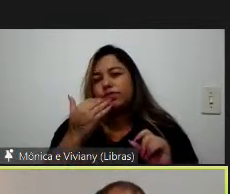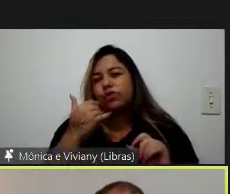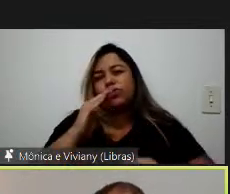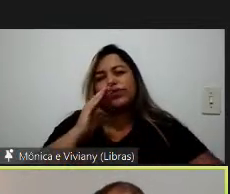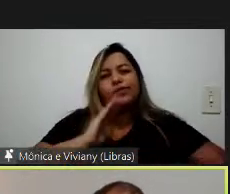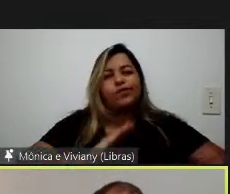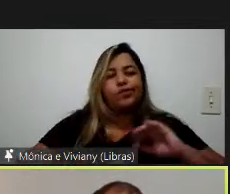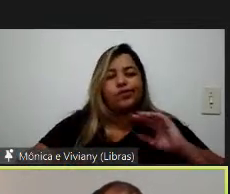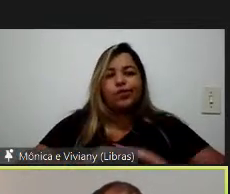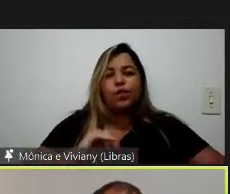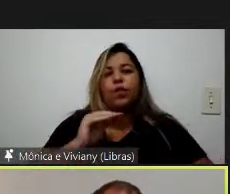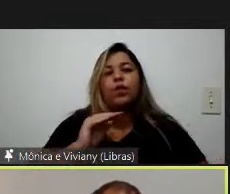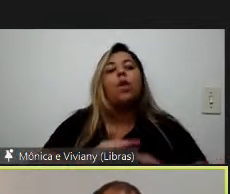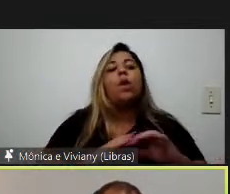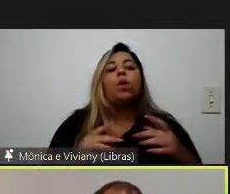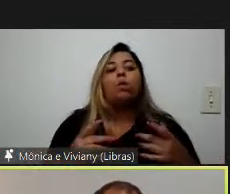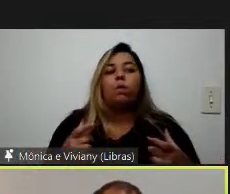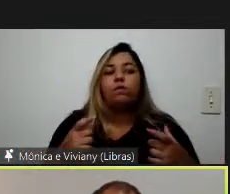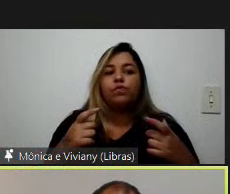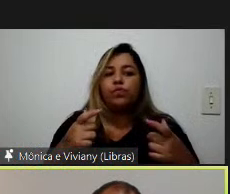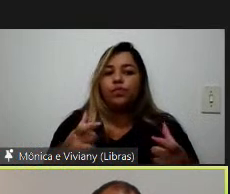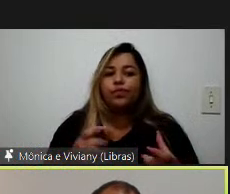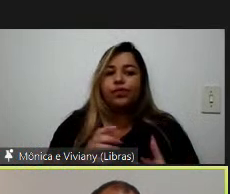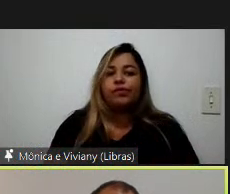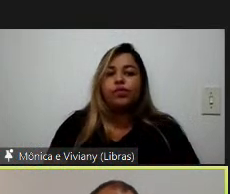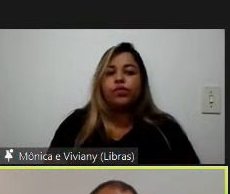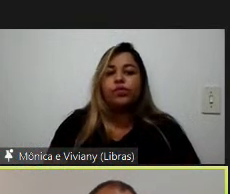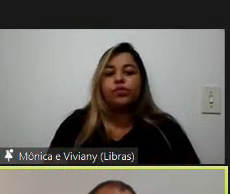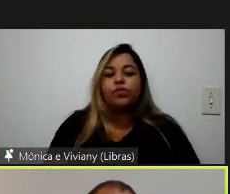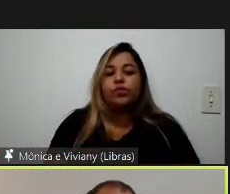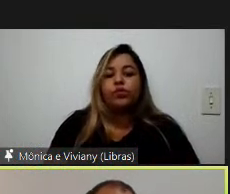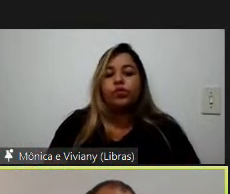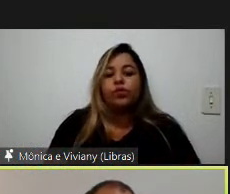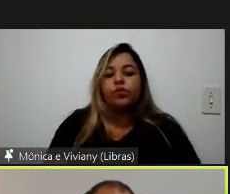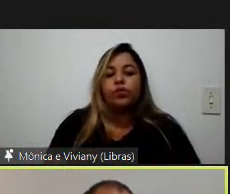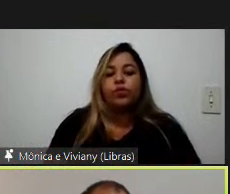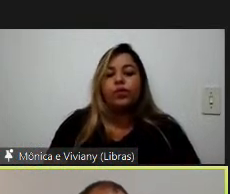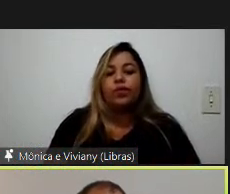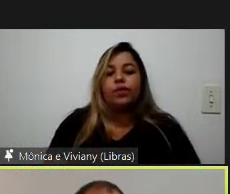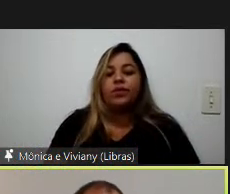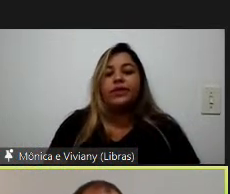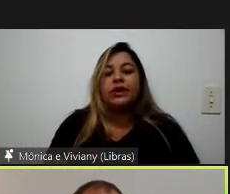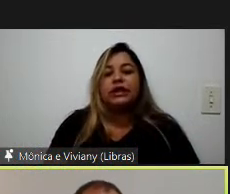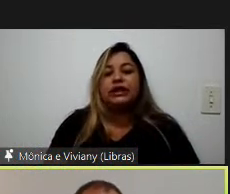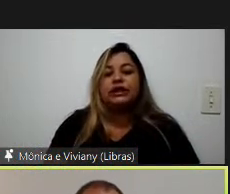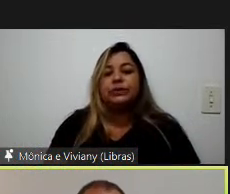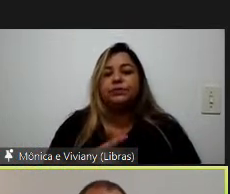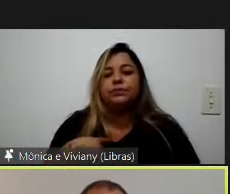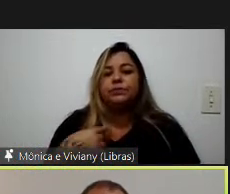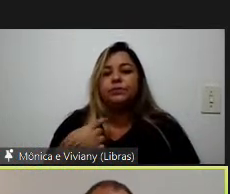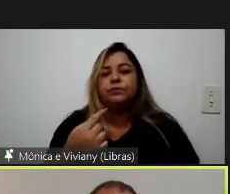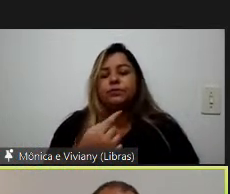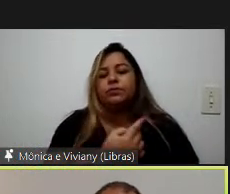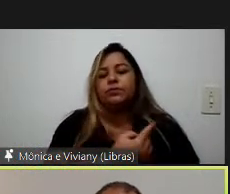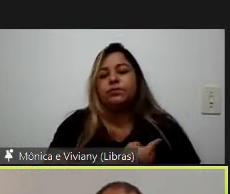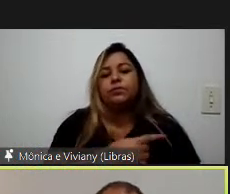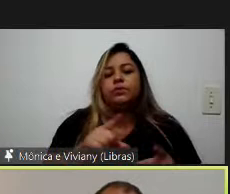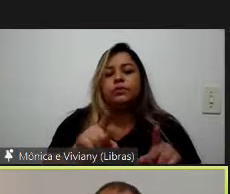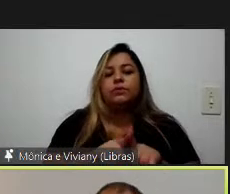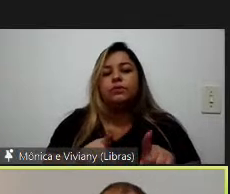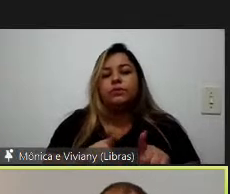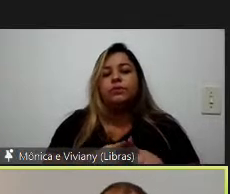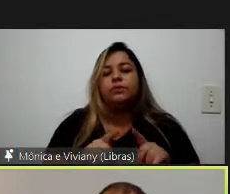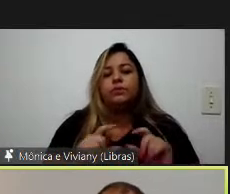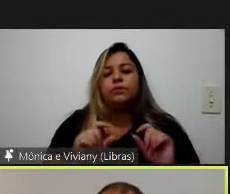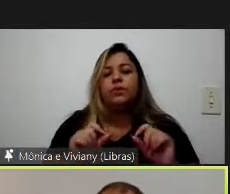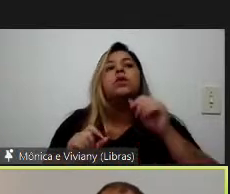through local policy action, through action of cities. The approach is to promote networking and exchange of